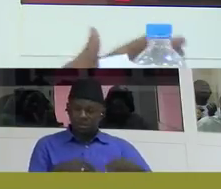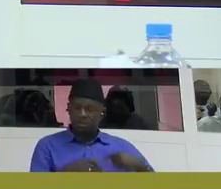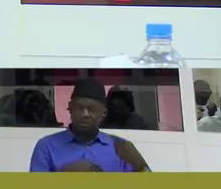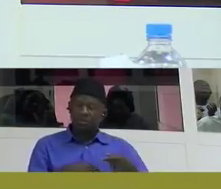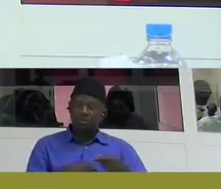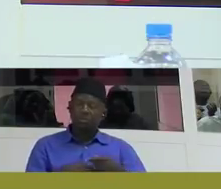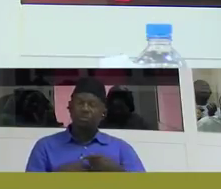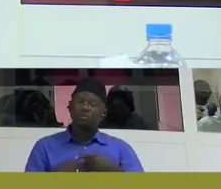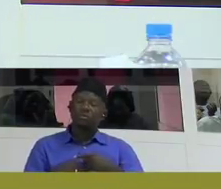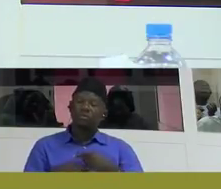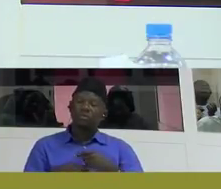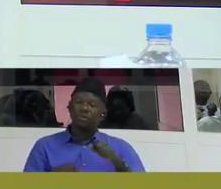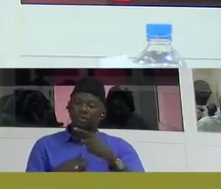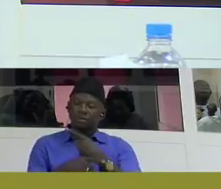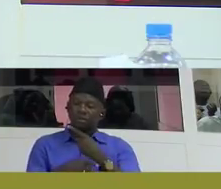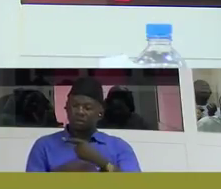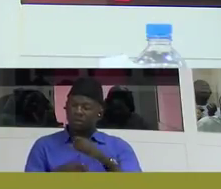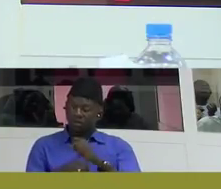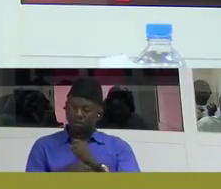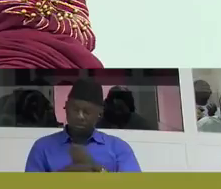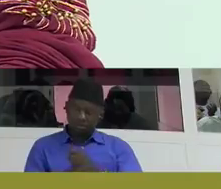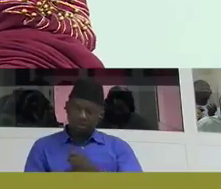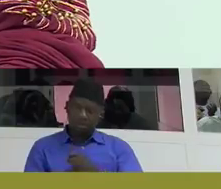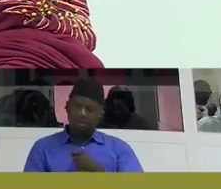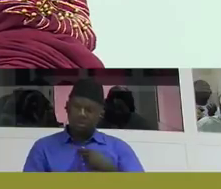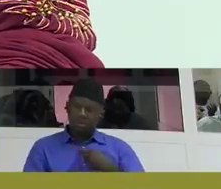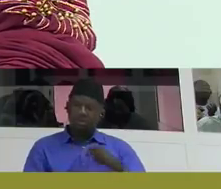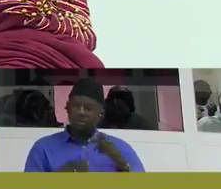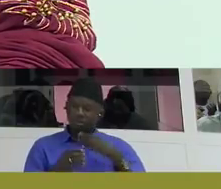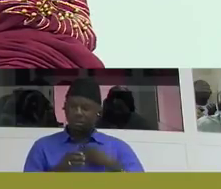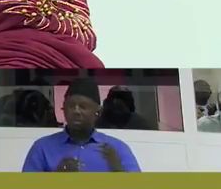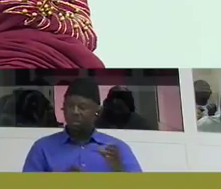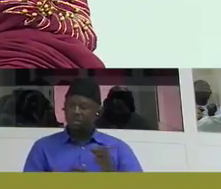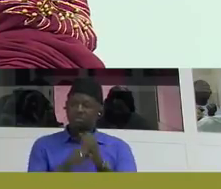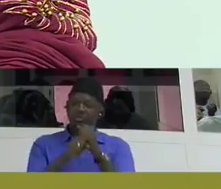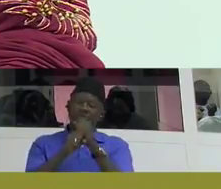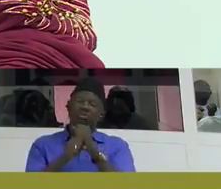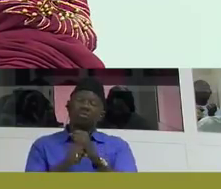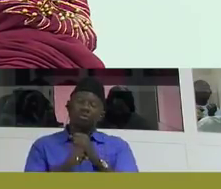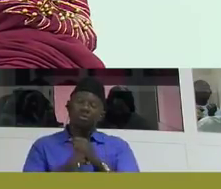to the rescue of the Fajikunda community.